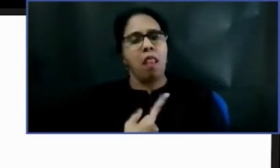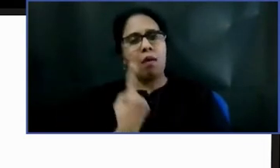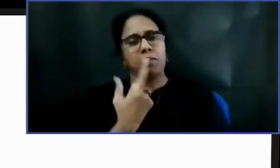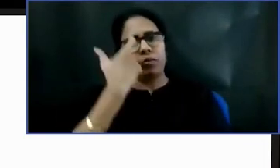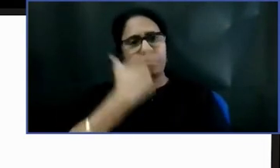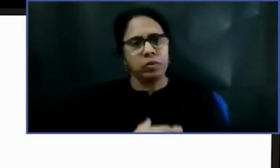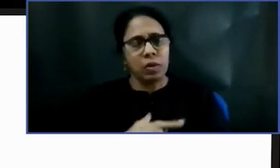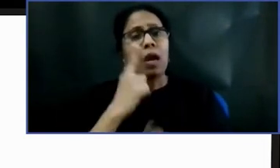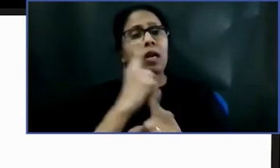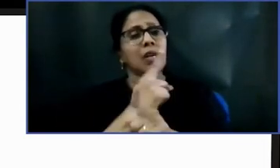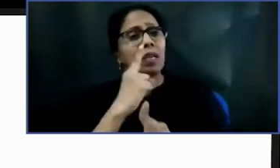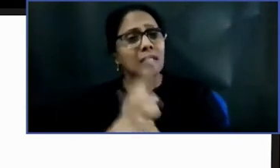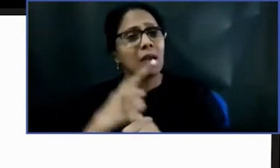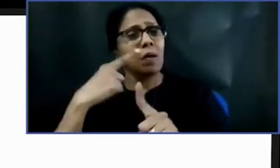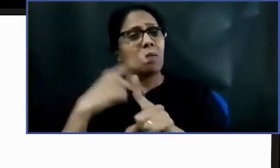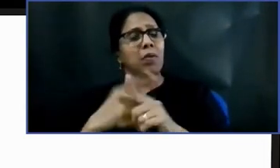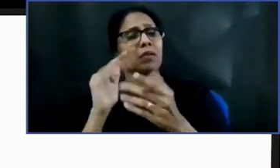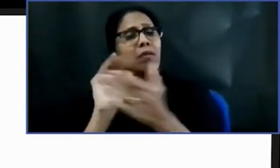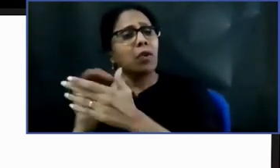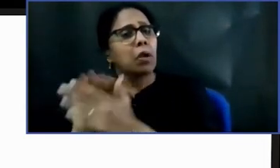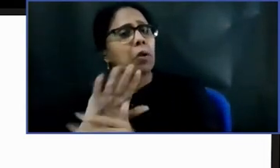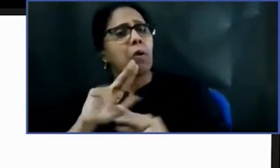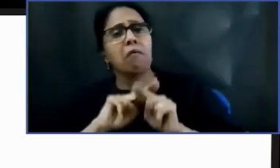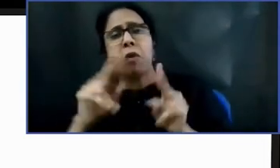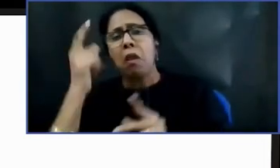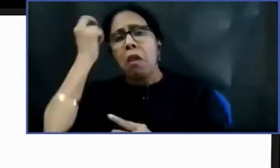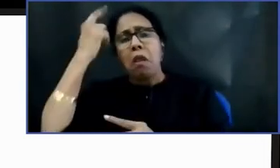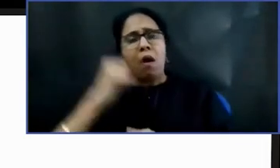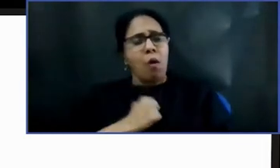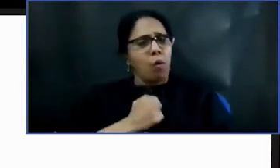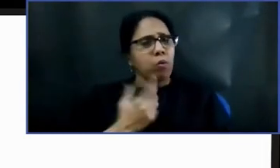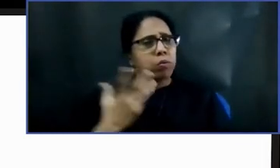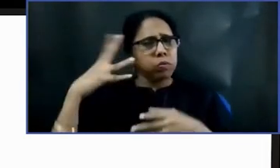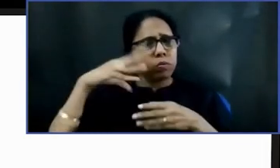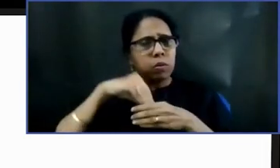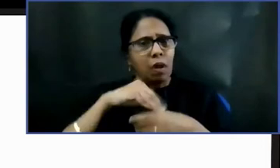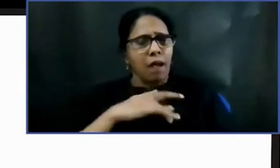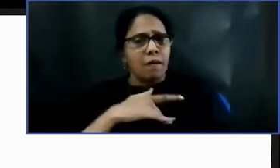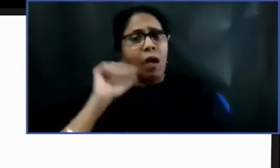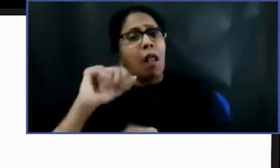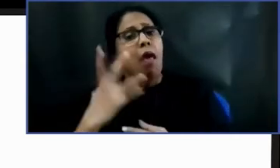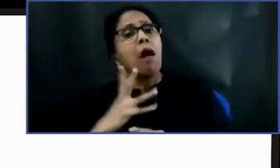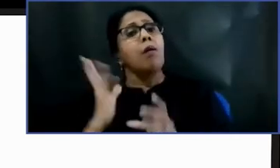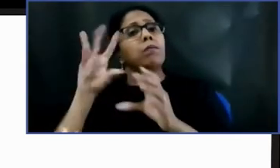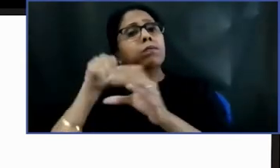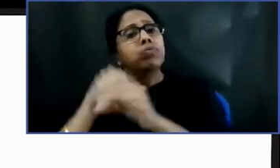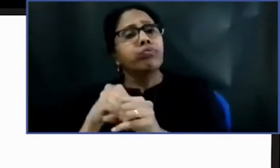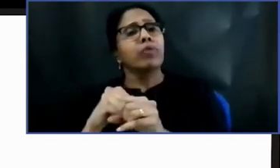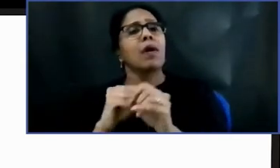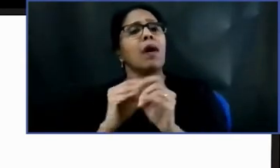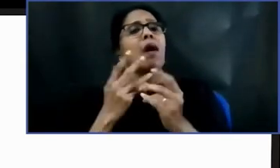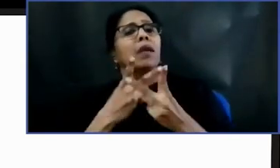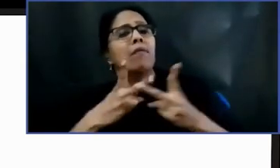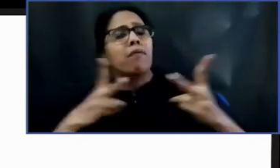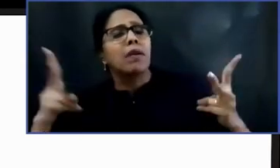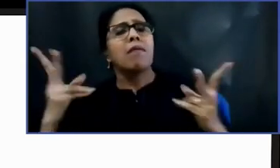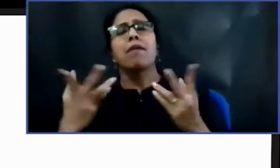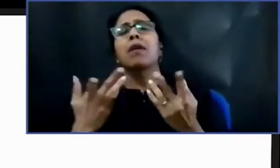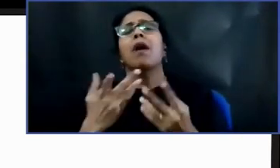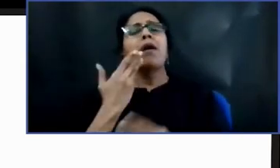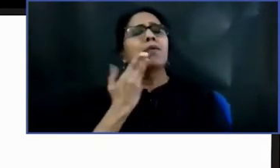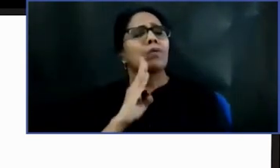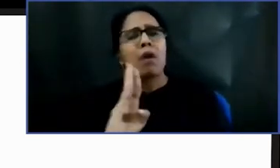condition. My friends made it a point to include me in various co-curricular activities at school, like singing,